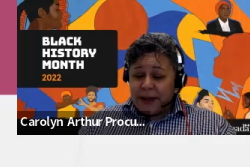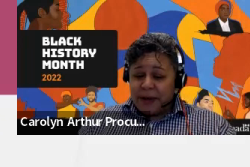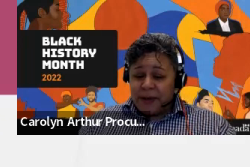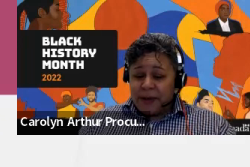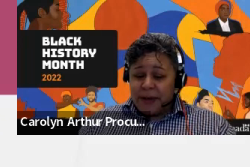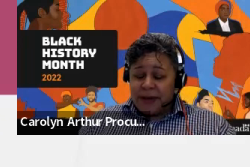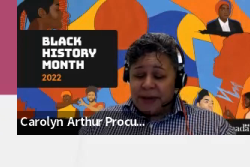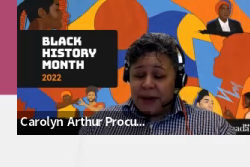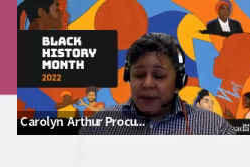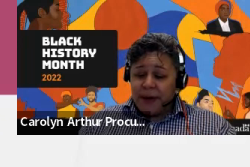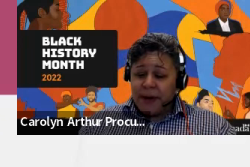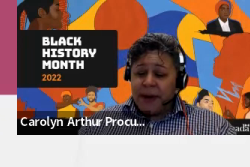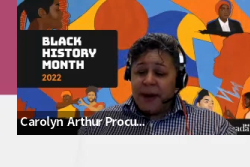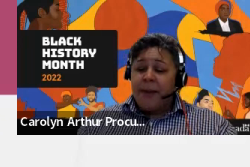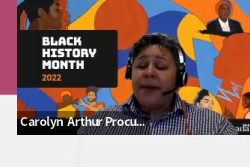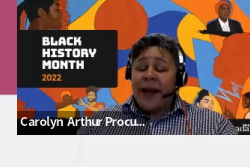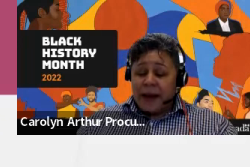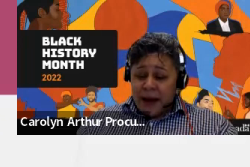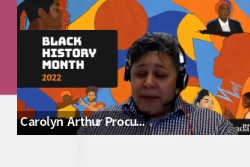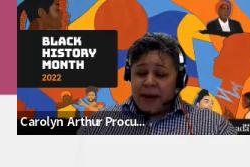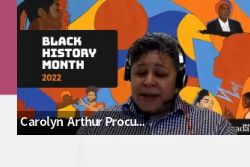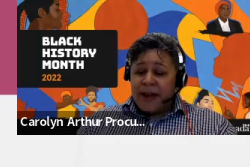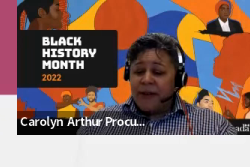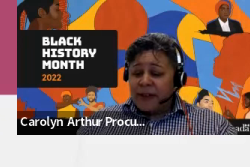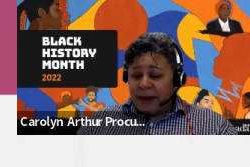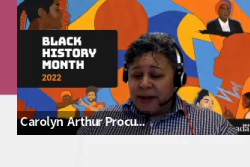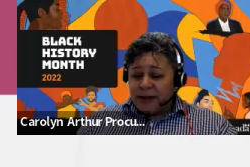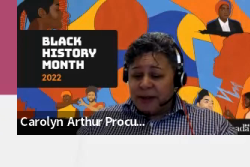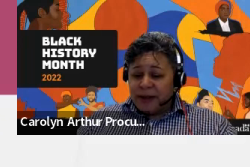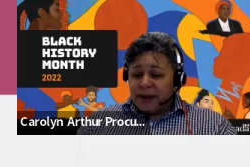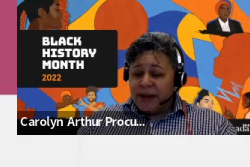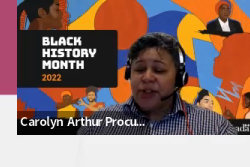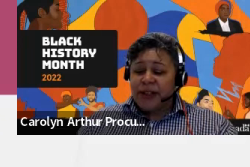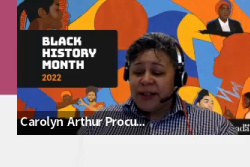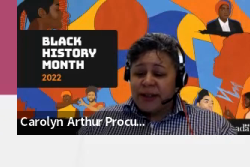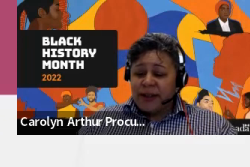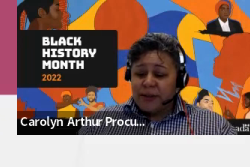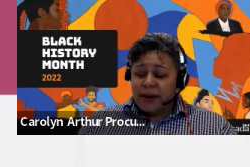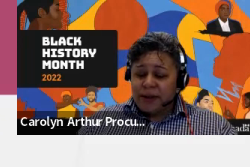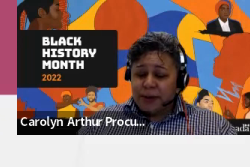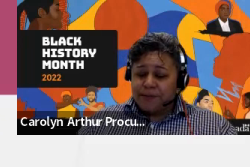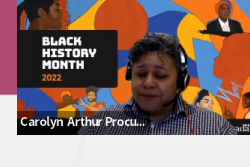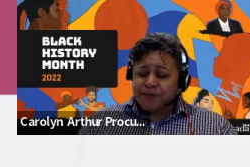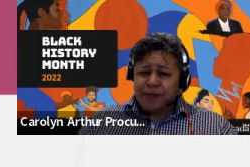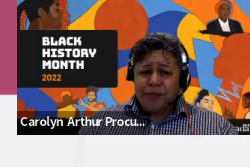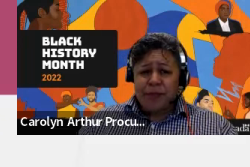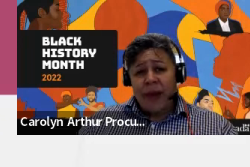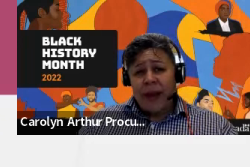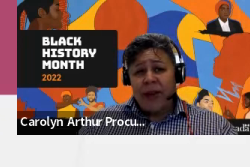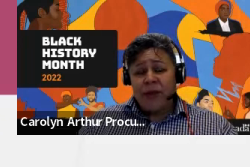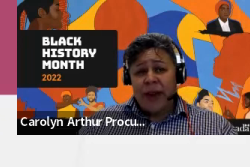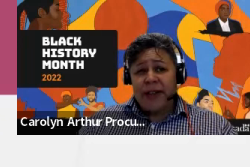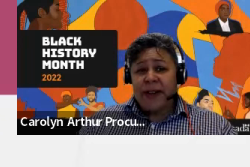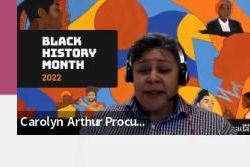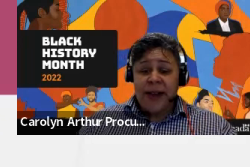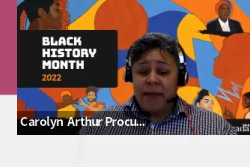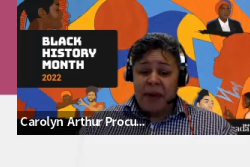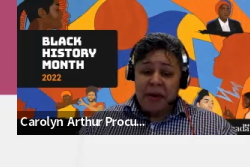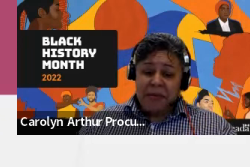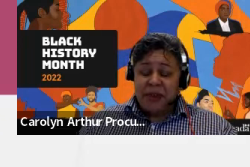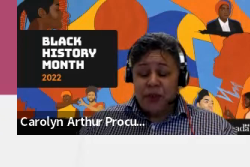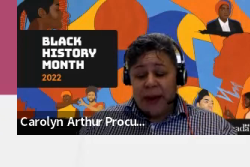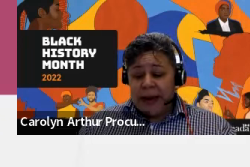getting that procurement business number, but that number itself is based on your GST number. So it does